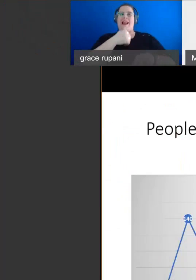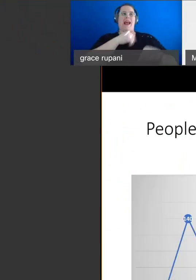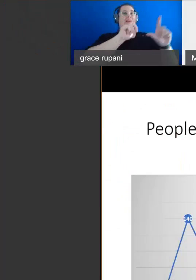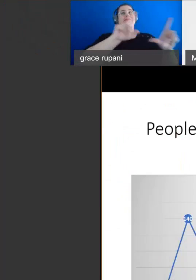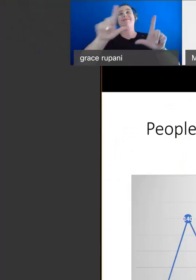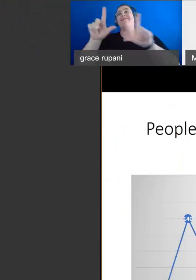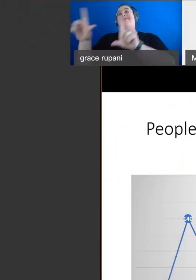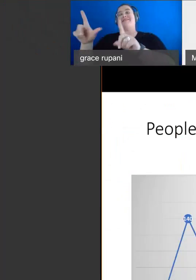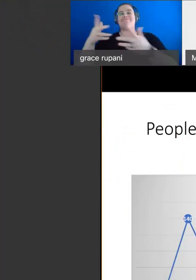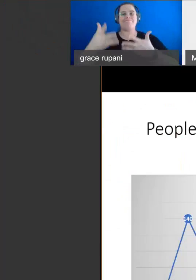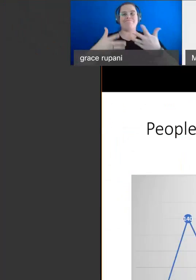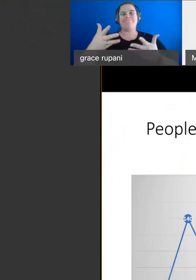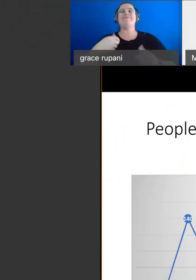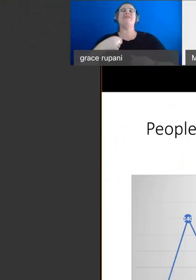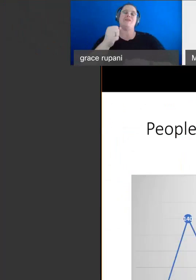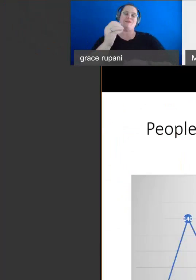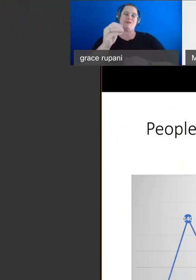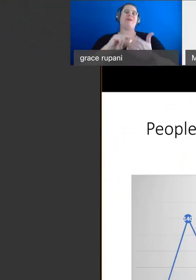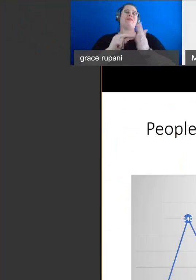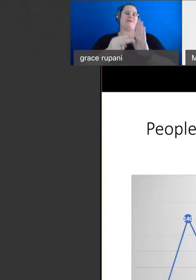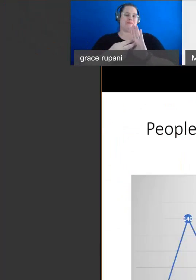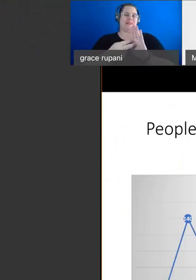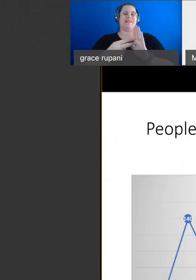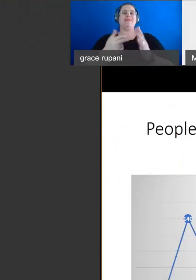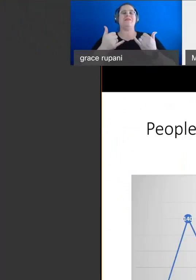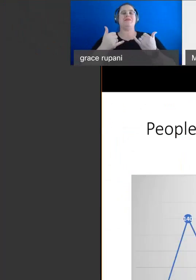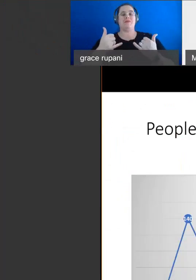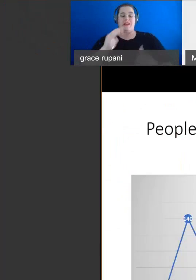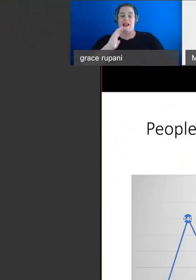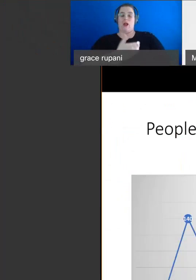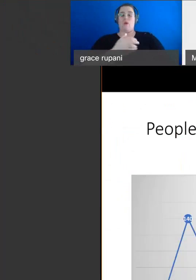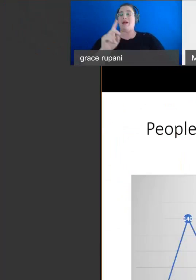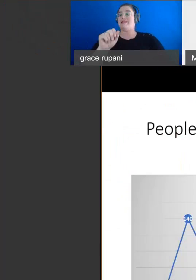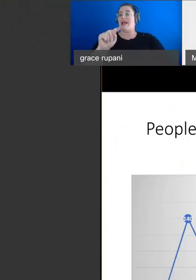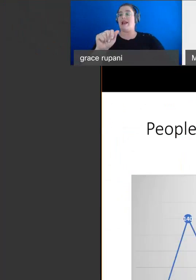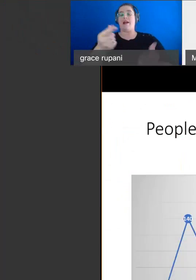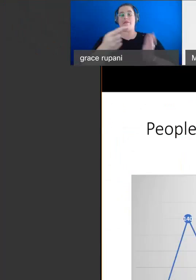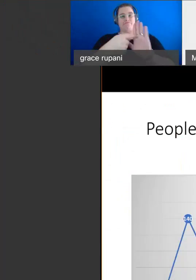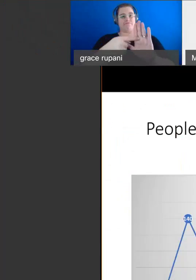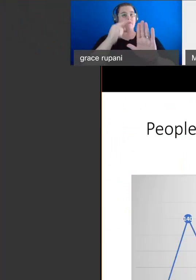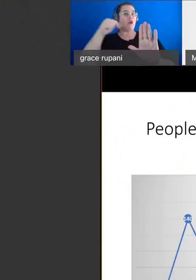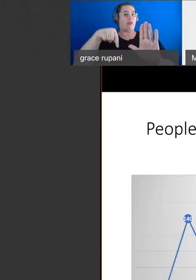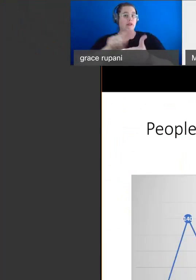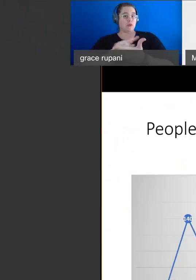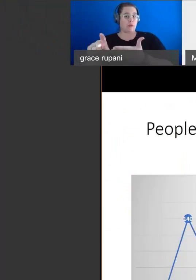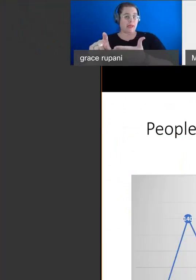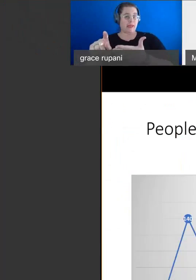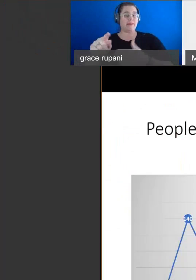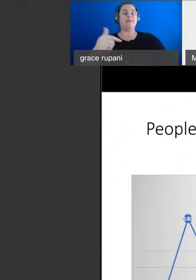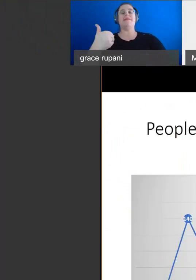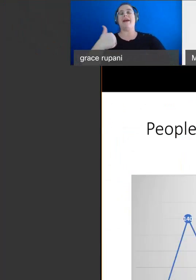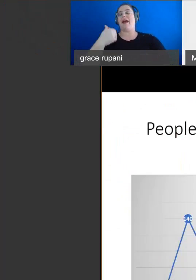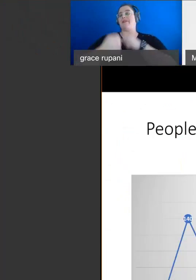So at any rate, our data for this week, as you'll see, year to